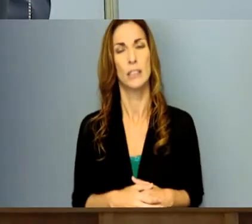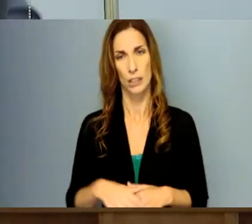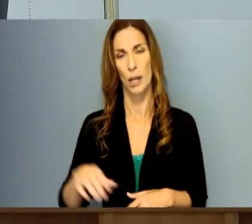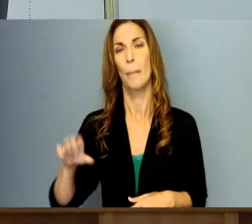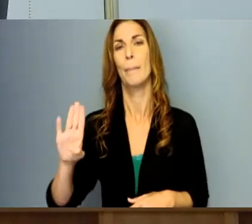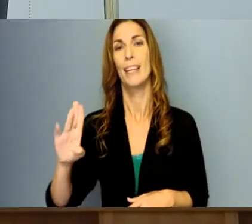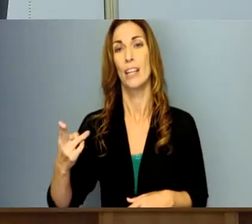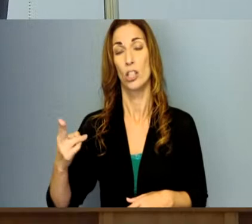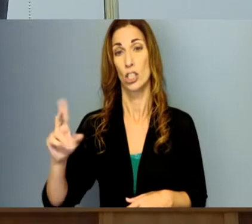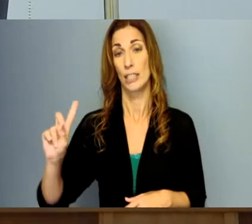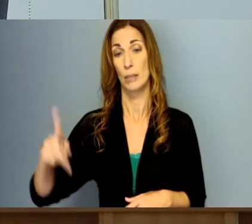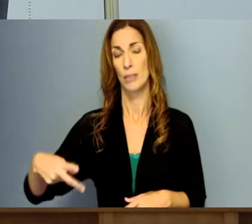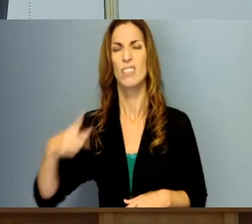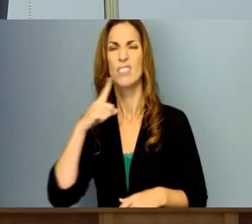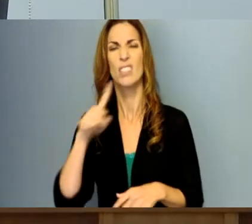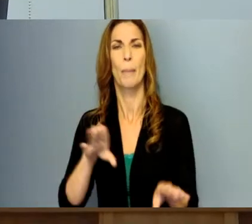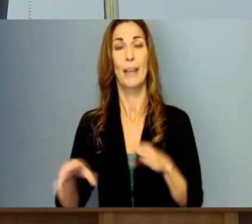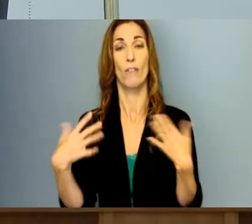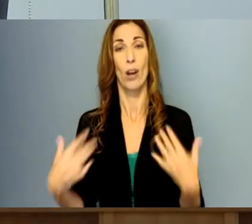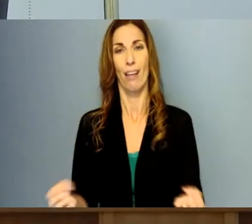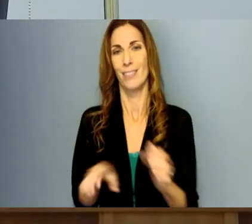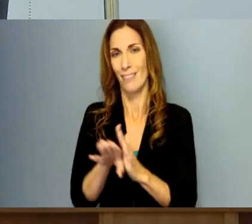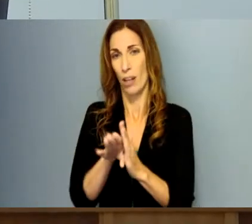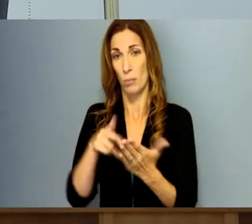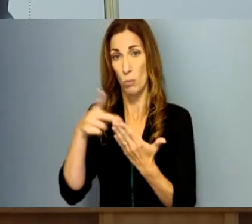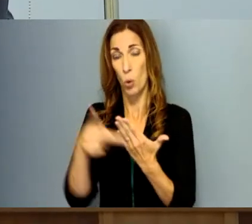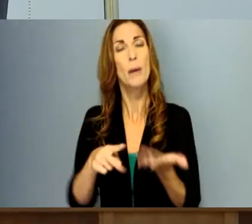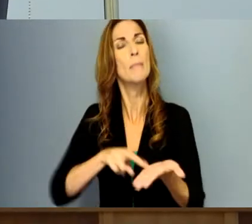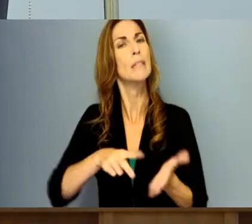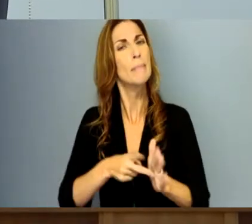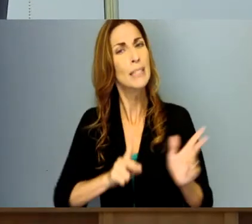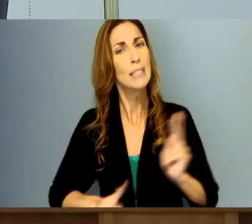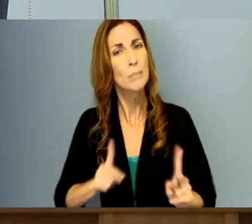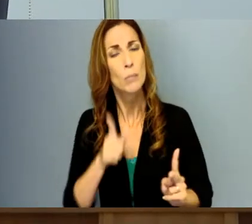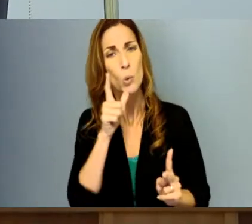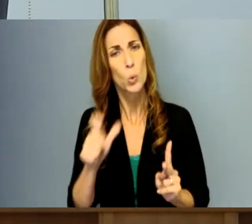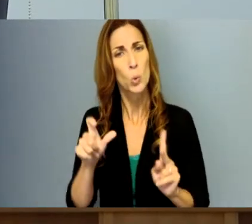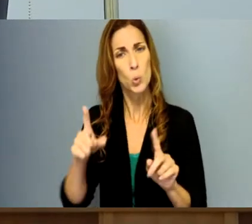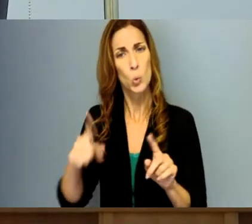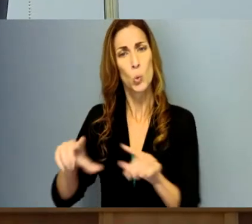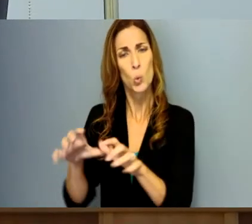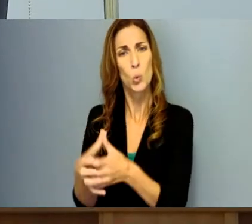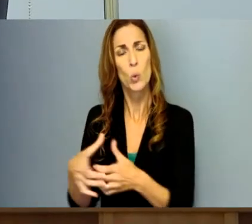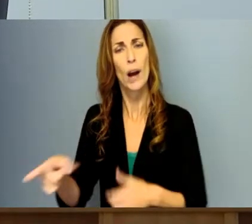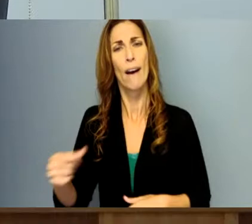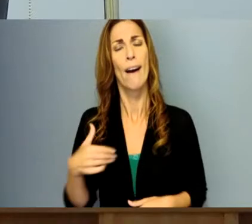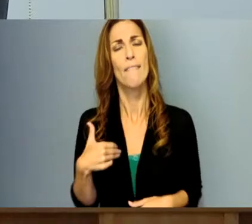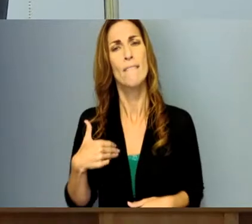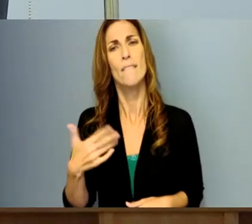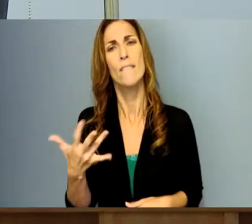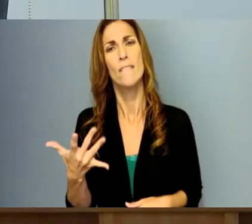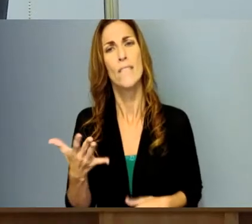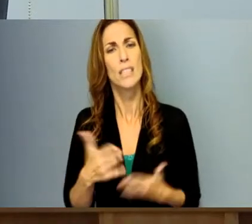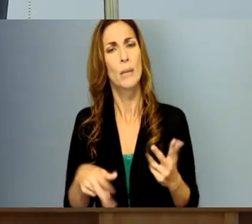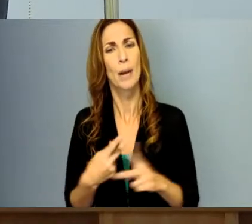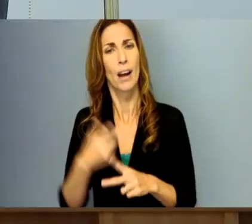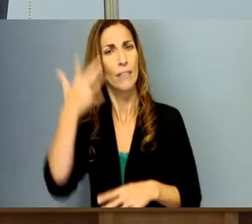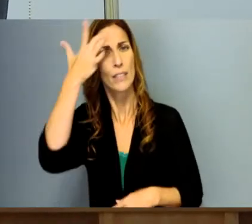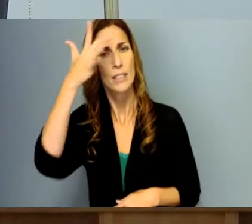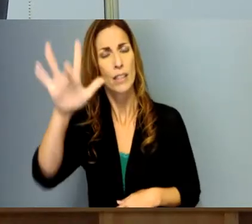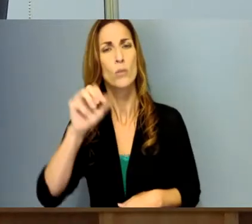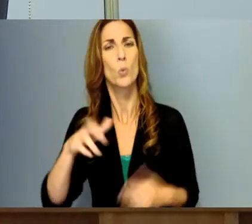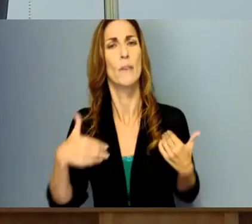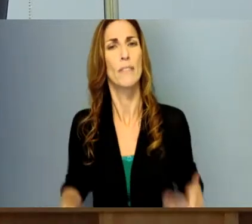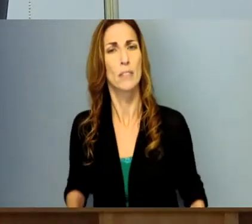Behavioral Health and Developmental Programs. This is for people who who have some sort of intellectual or